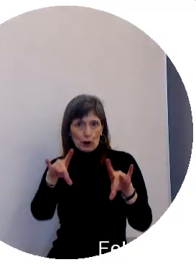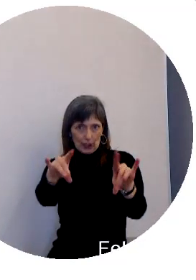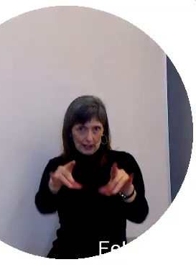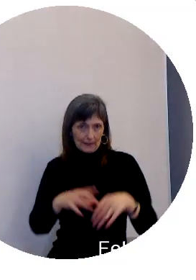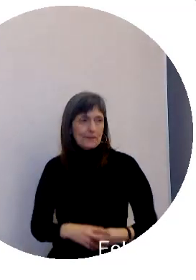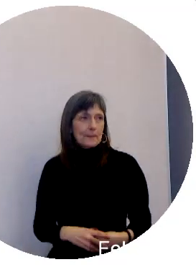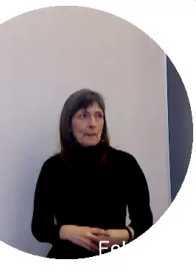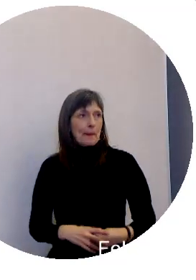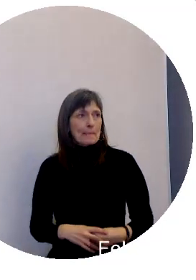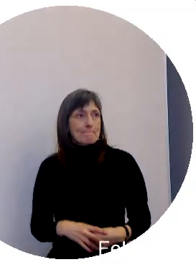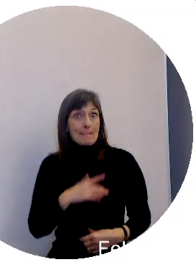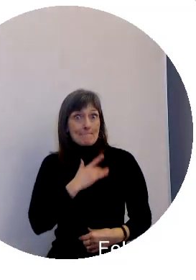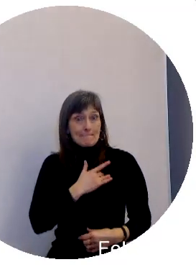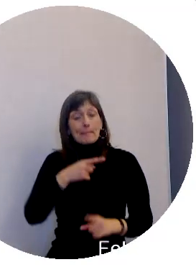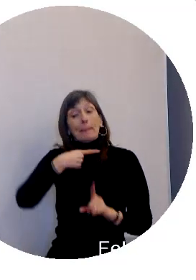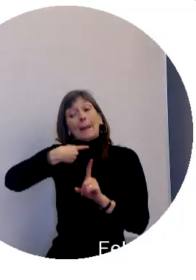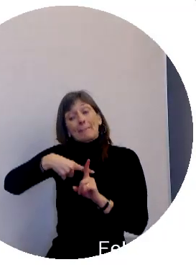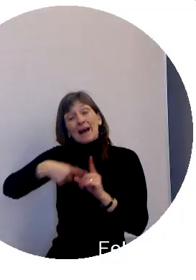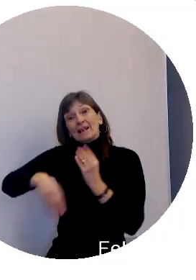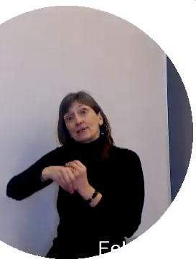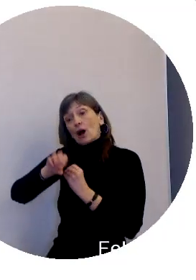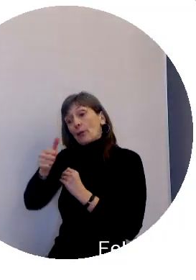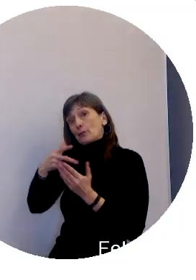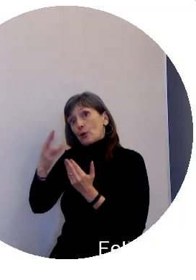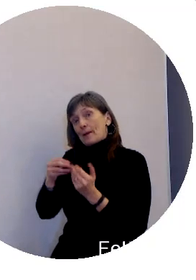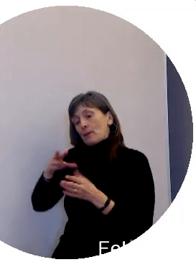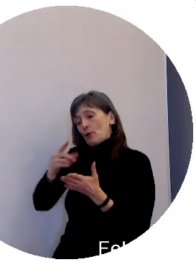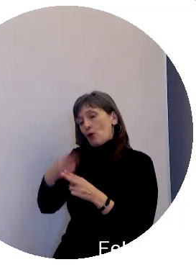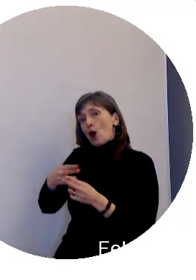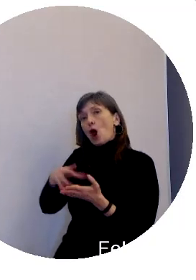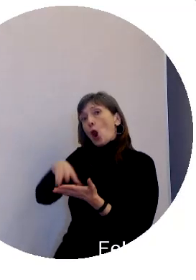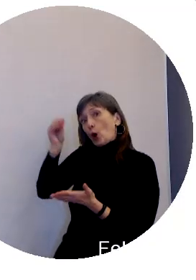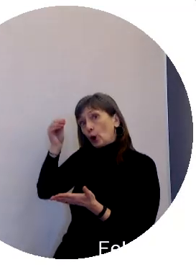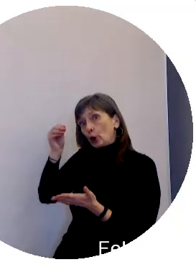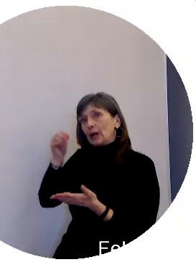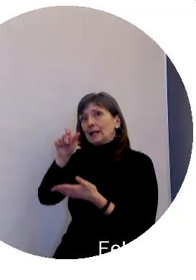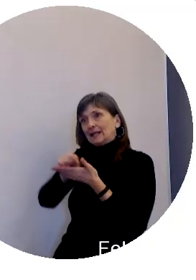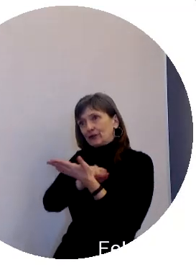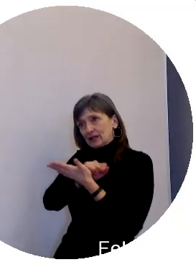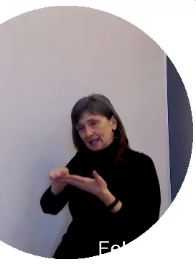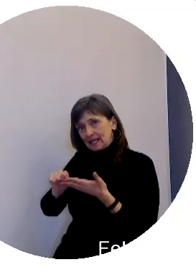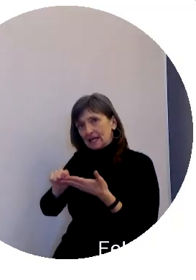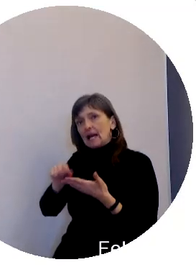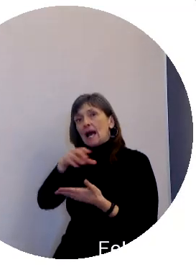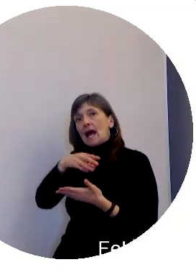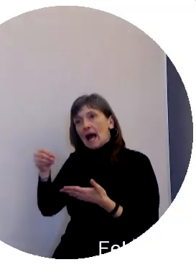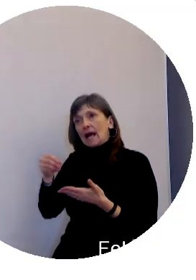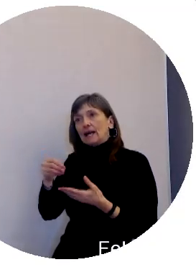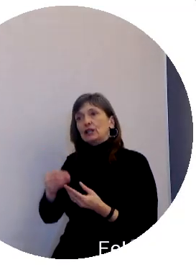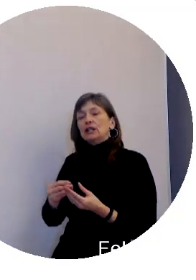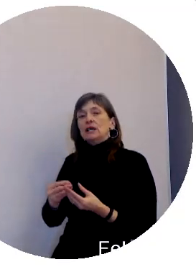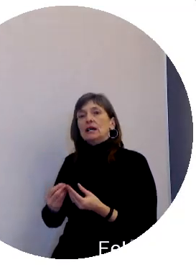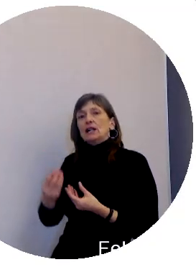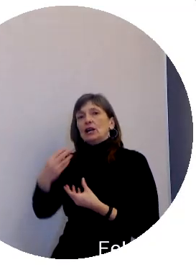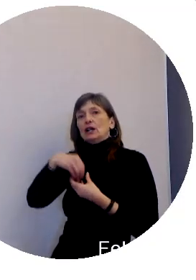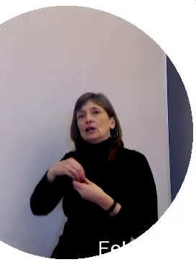province. We have, in addition to that, the LEARN program, which is literacy enrichment and academic readiness for newcomers. And